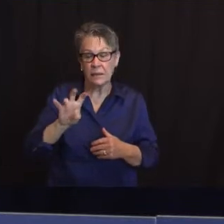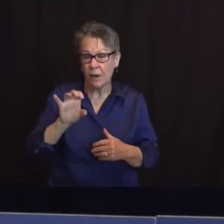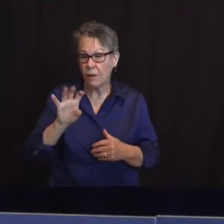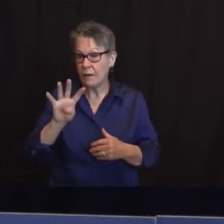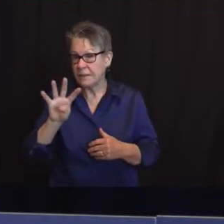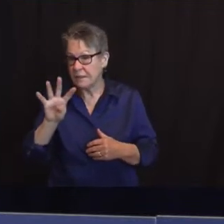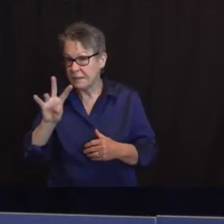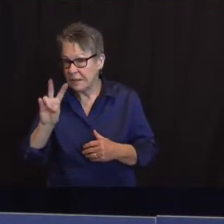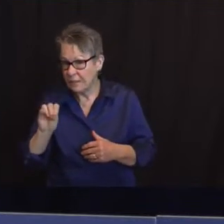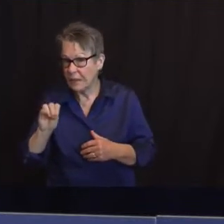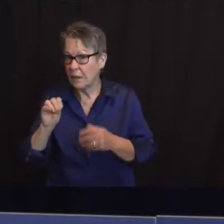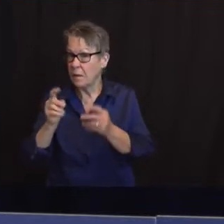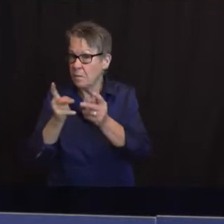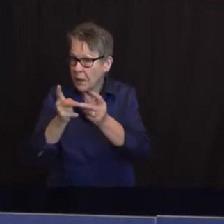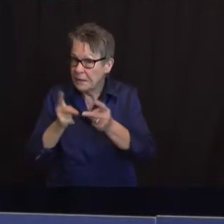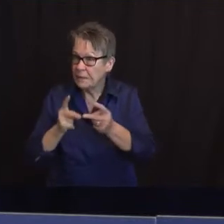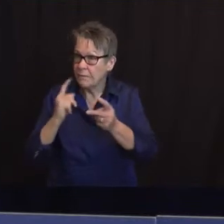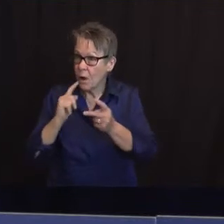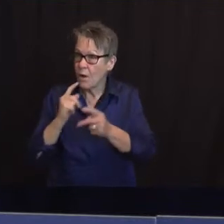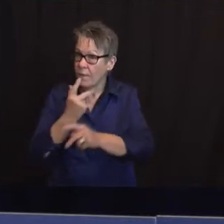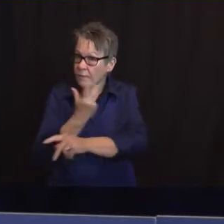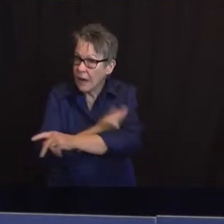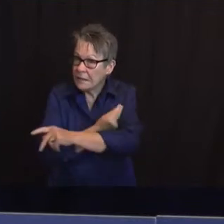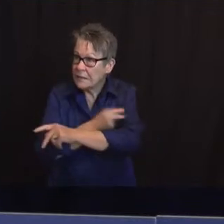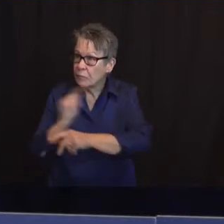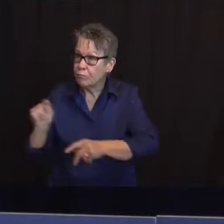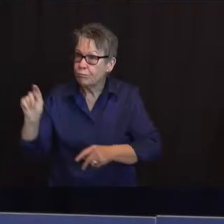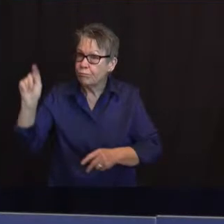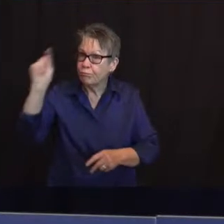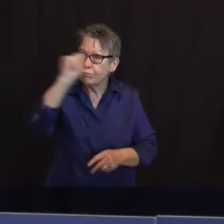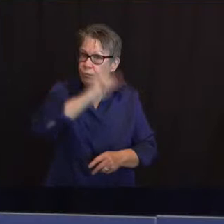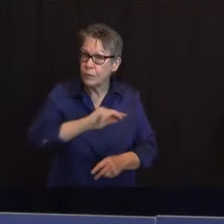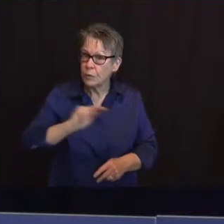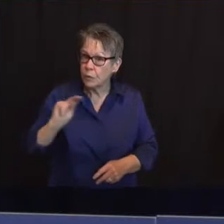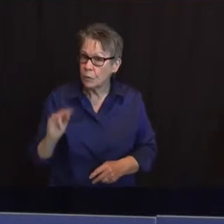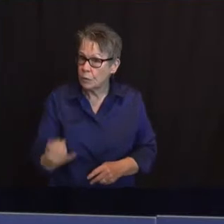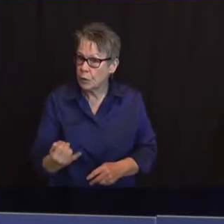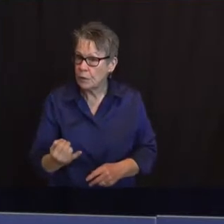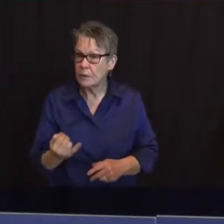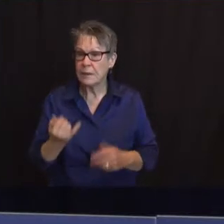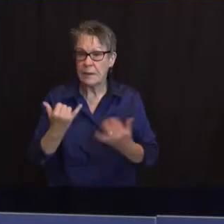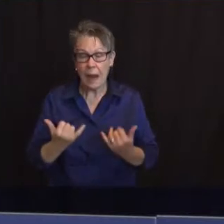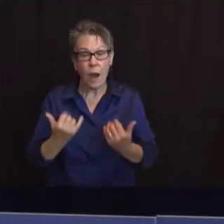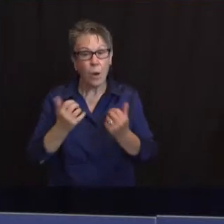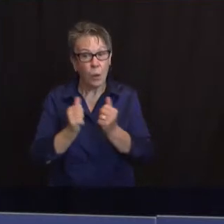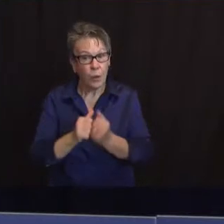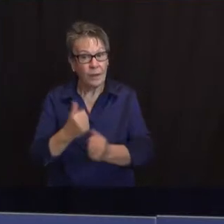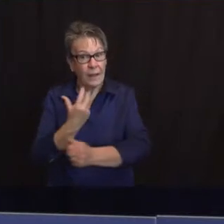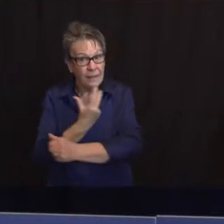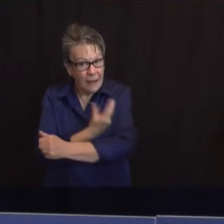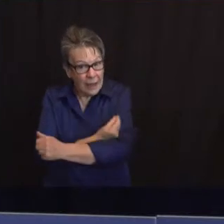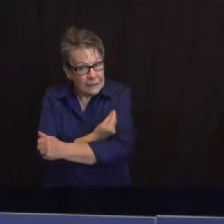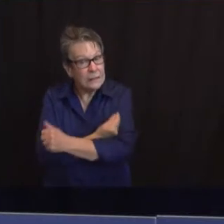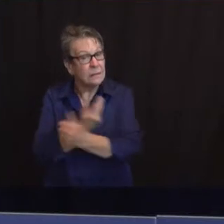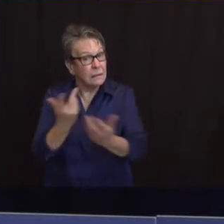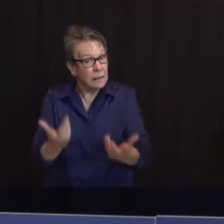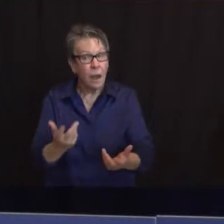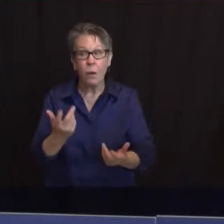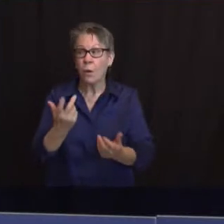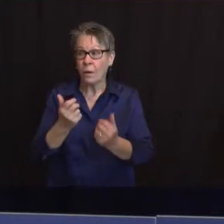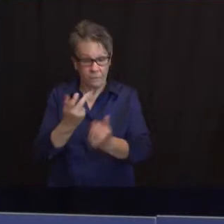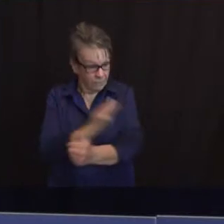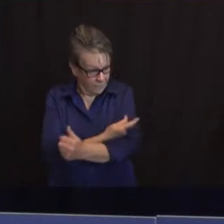we have missed over the past year, and that includes travel. On Friday, CDC updated its travel guidance for fully